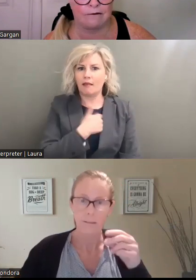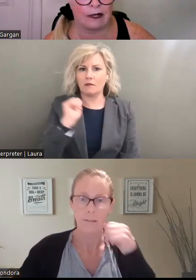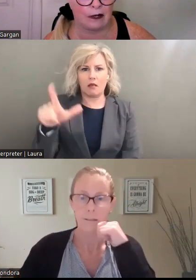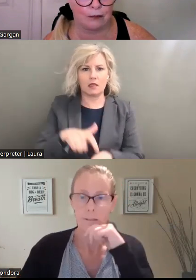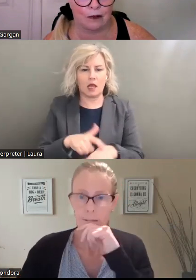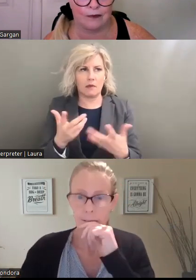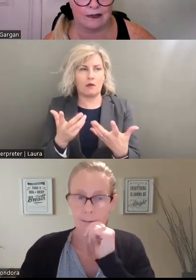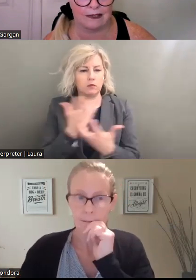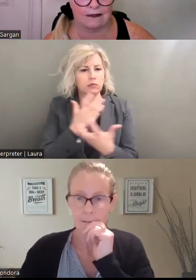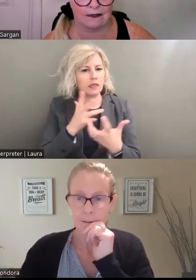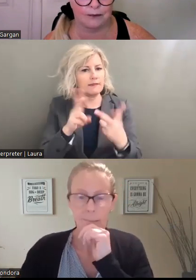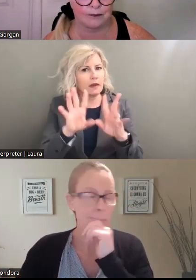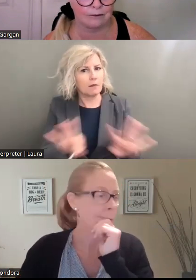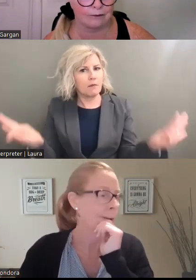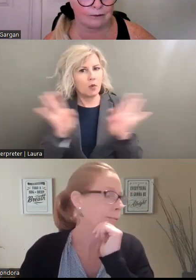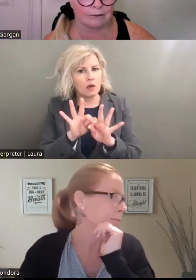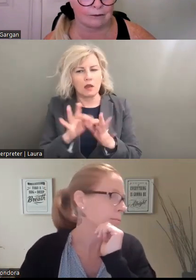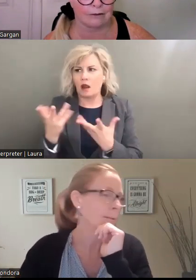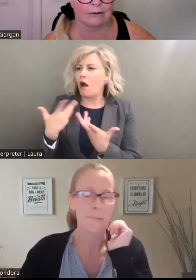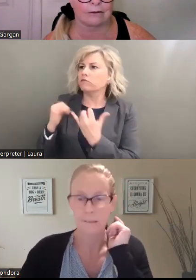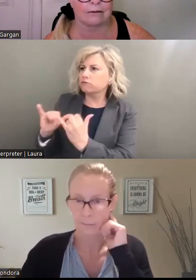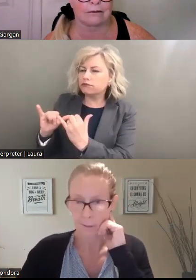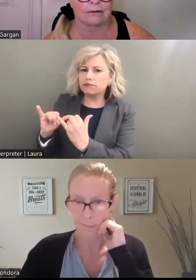very, very important this is.